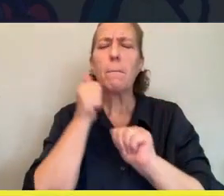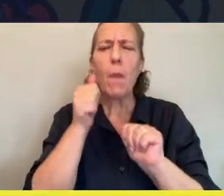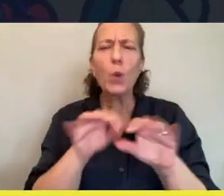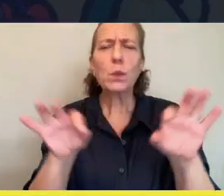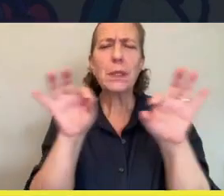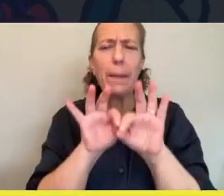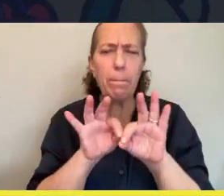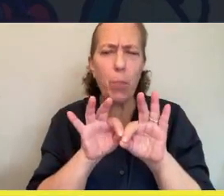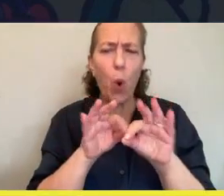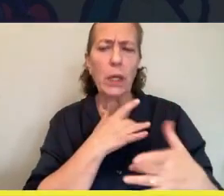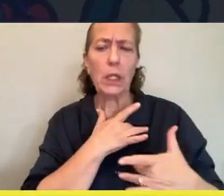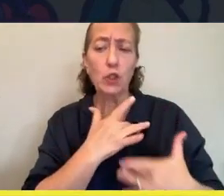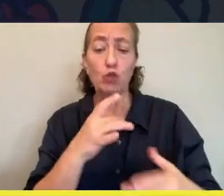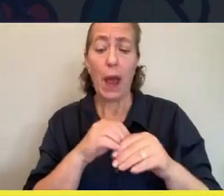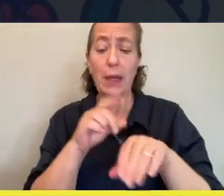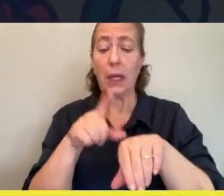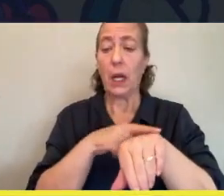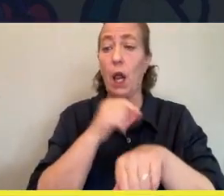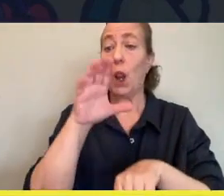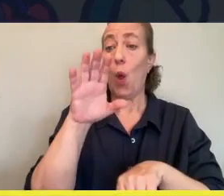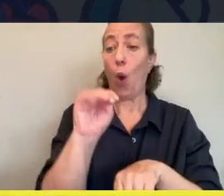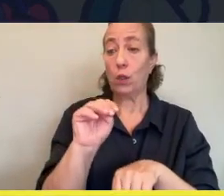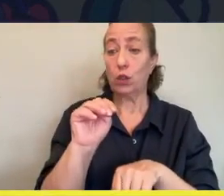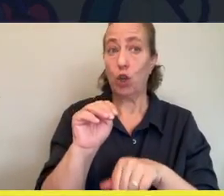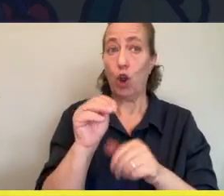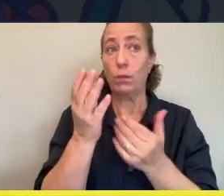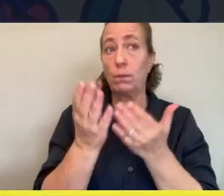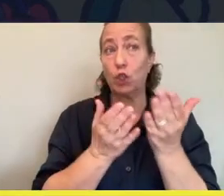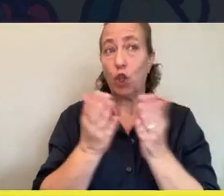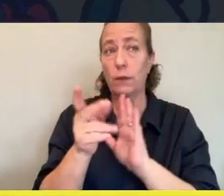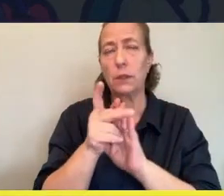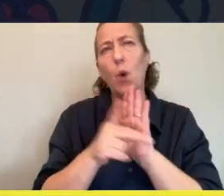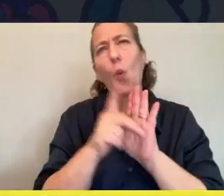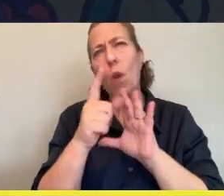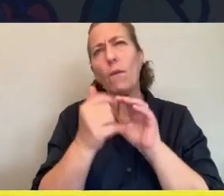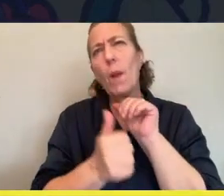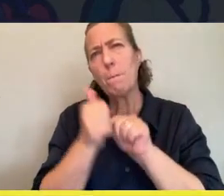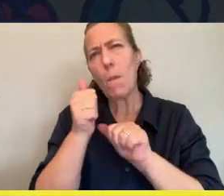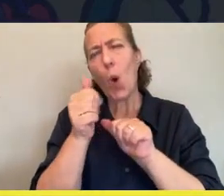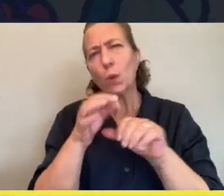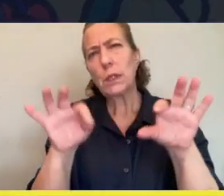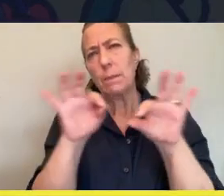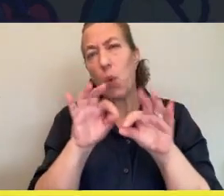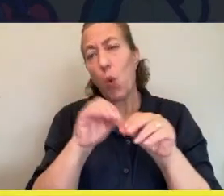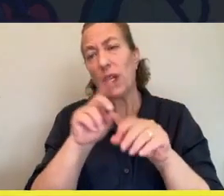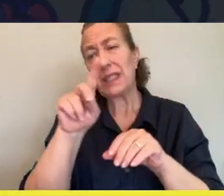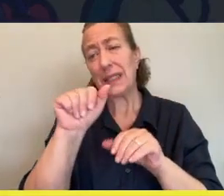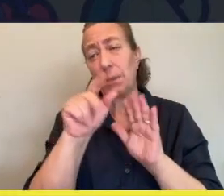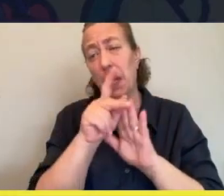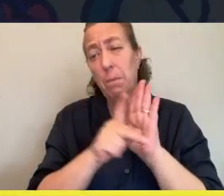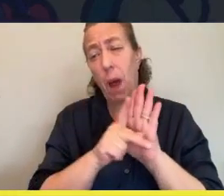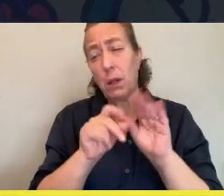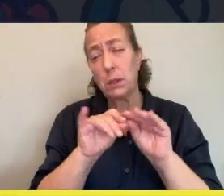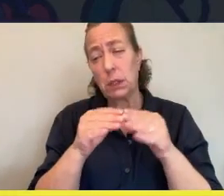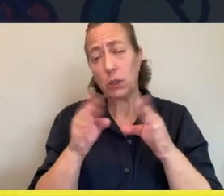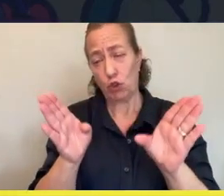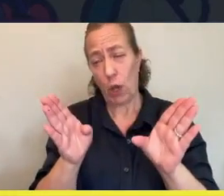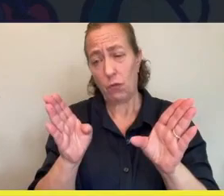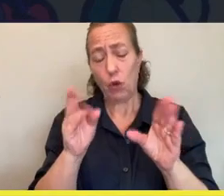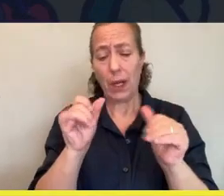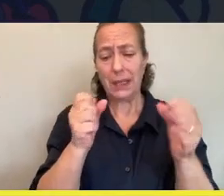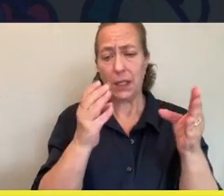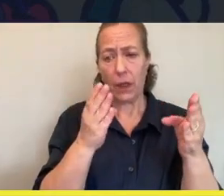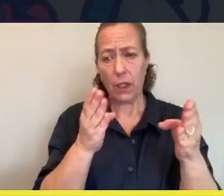services and supports policy, really I think one of the most important in disability policy in general, has been the shift away